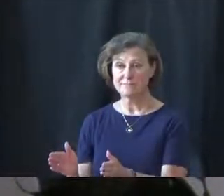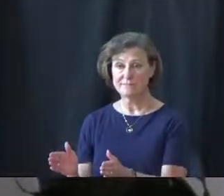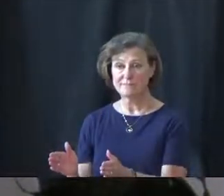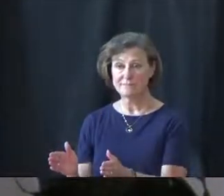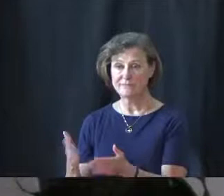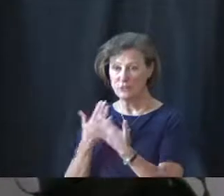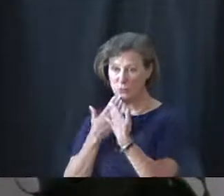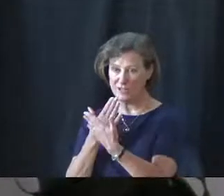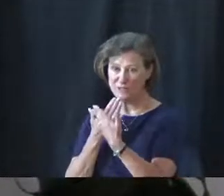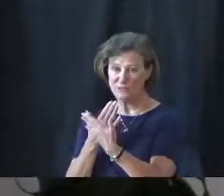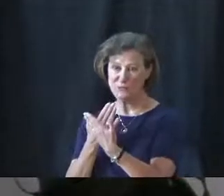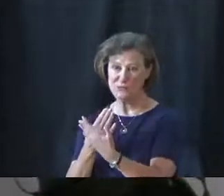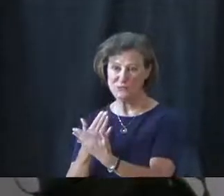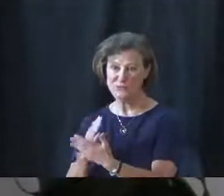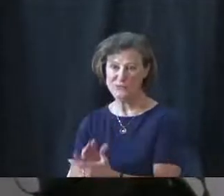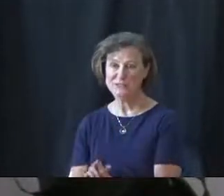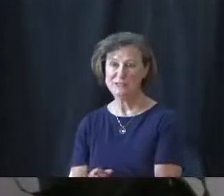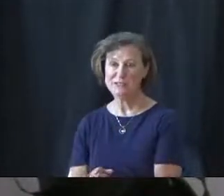And gratitude.